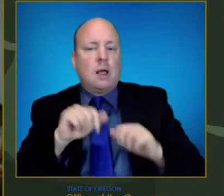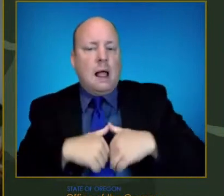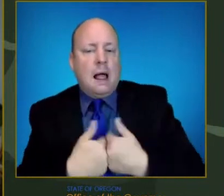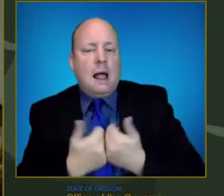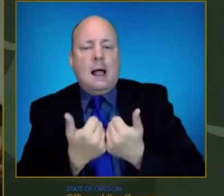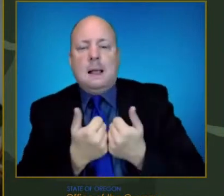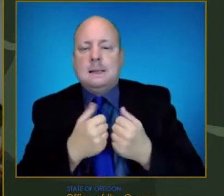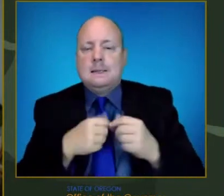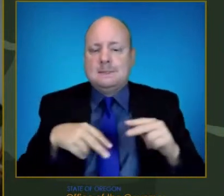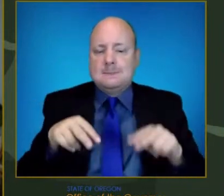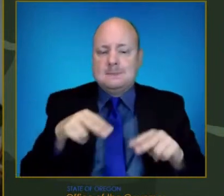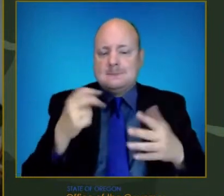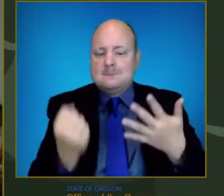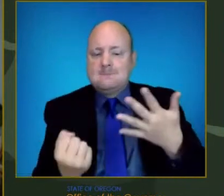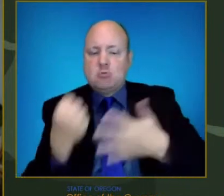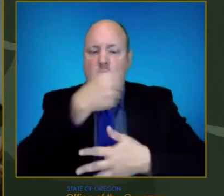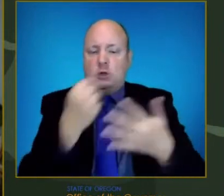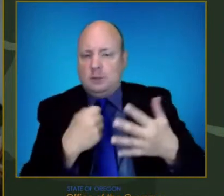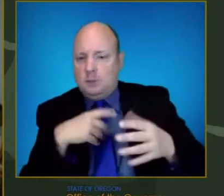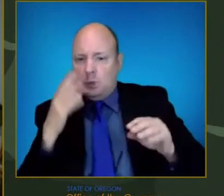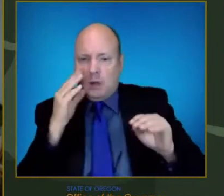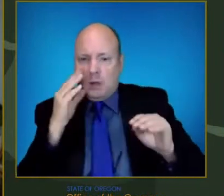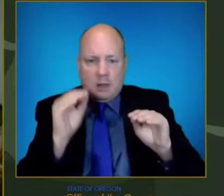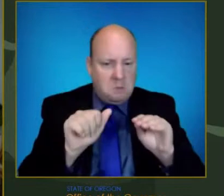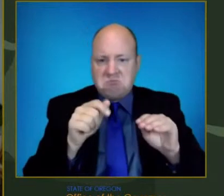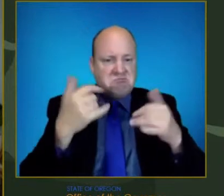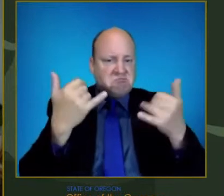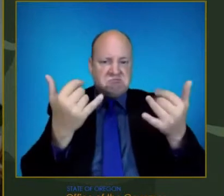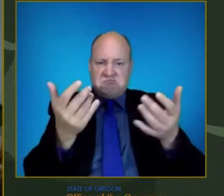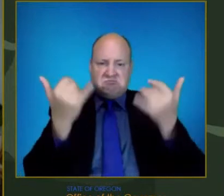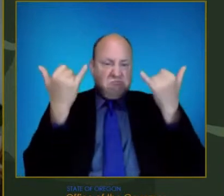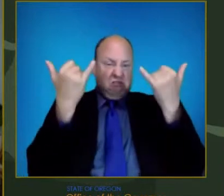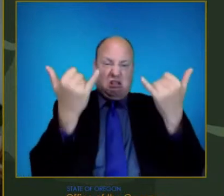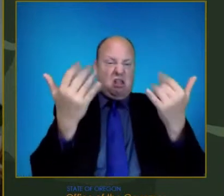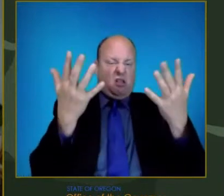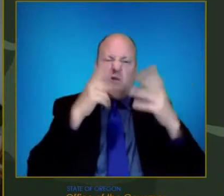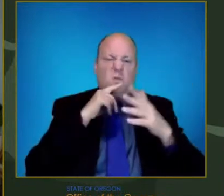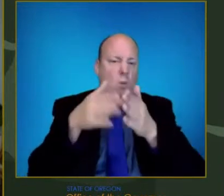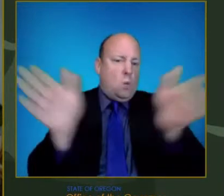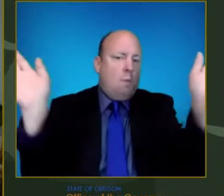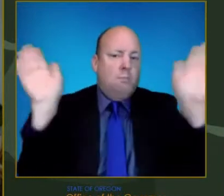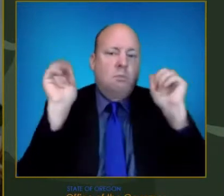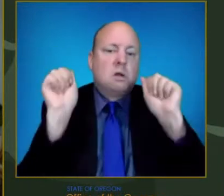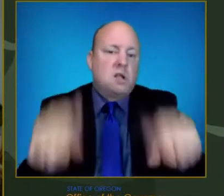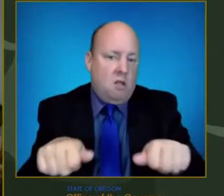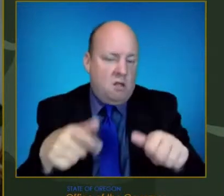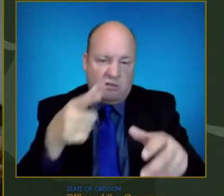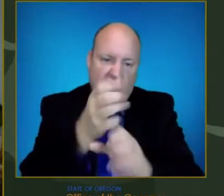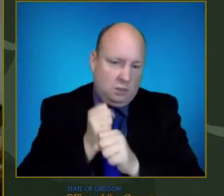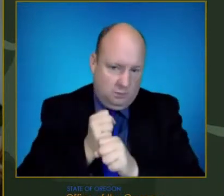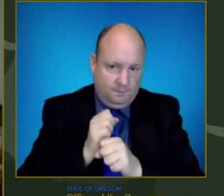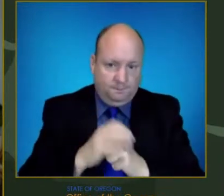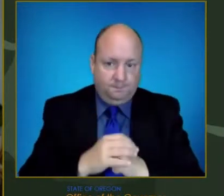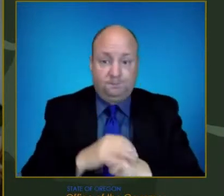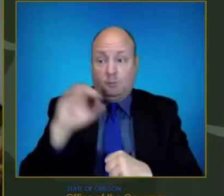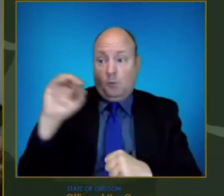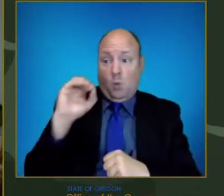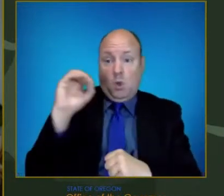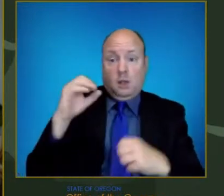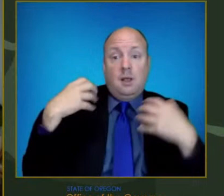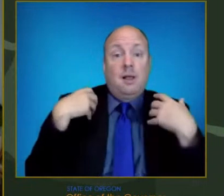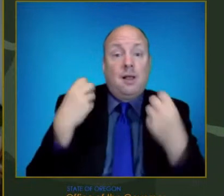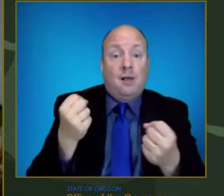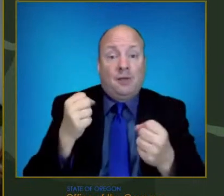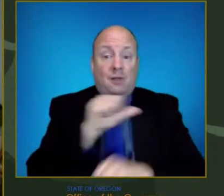to reach the people seeking vaccine doses when they want them. OHA's vaccine operations team continues to engage with